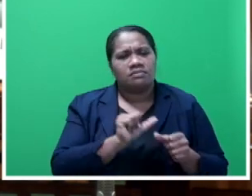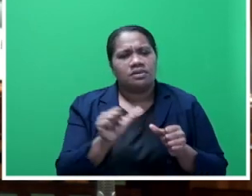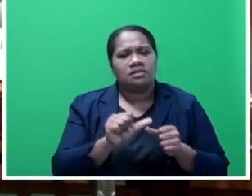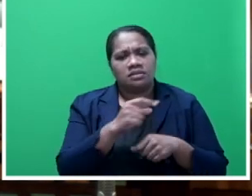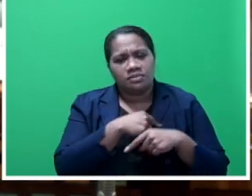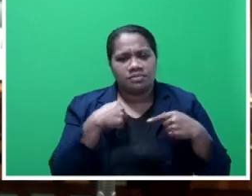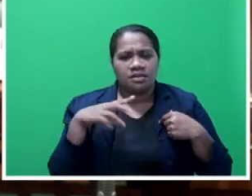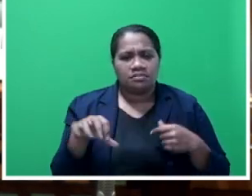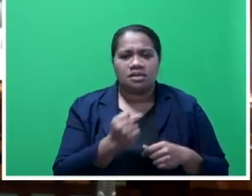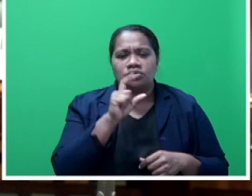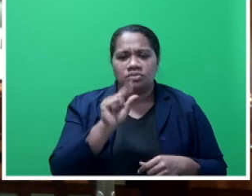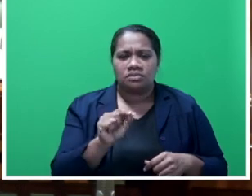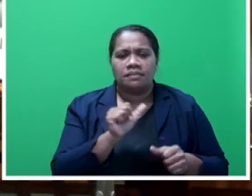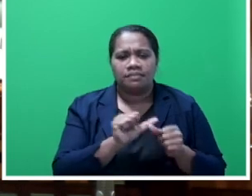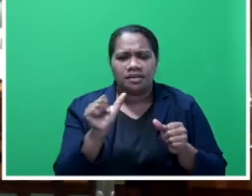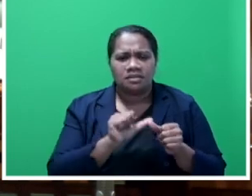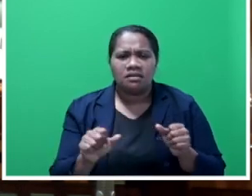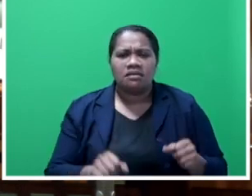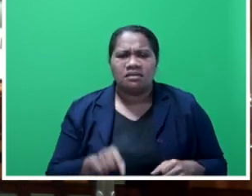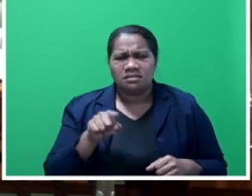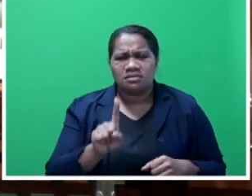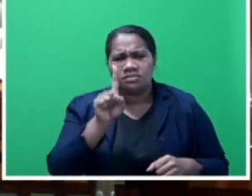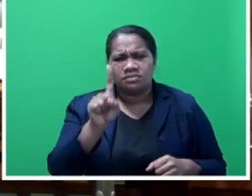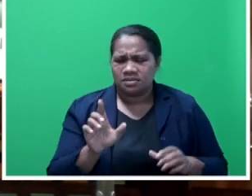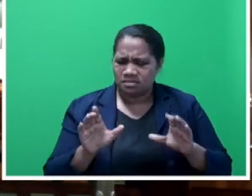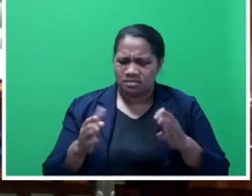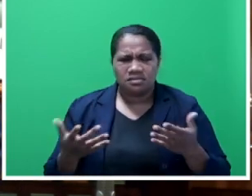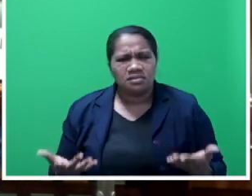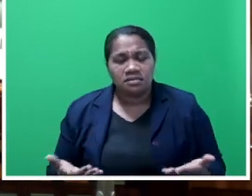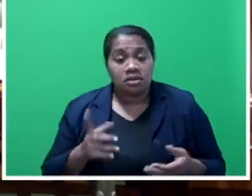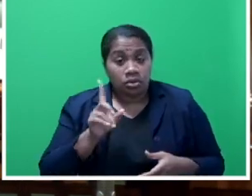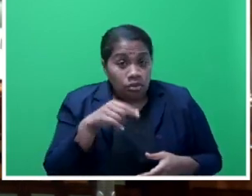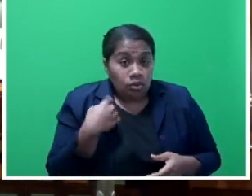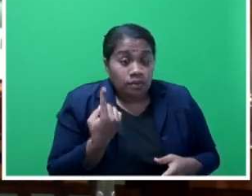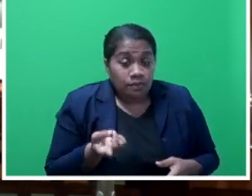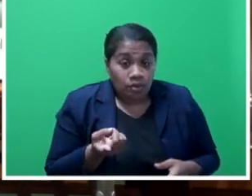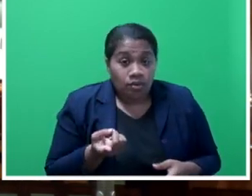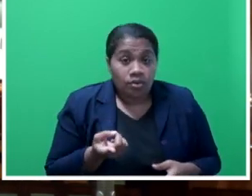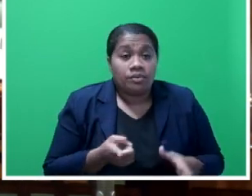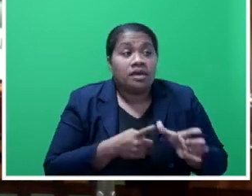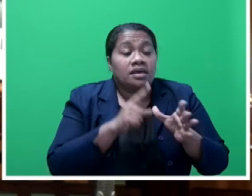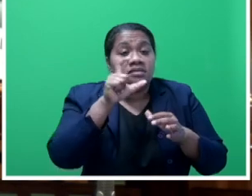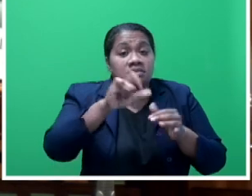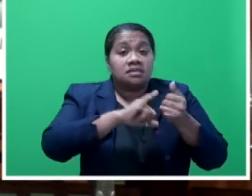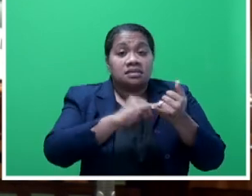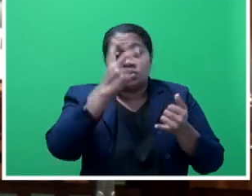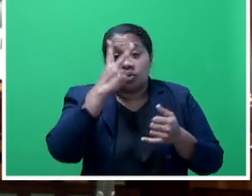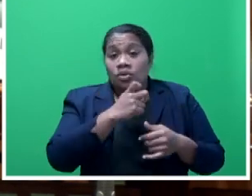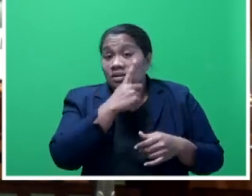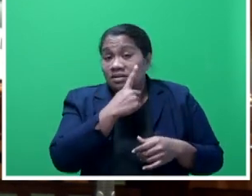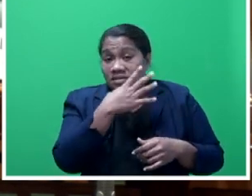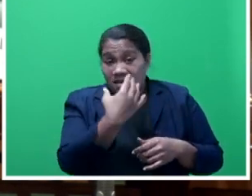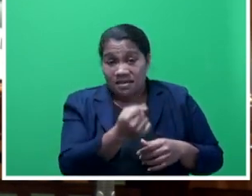better. This is just one group. If tomorrow the ACS old girls have their